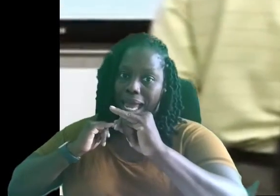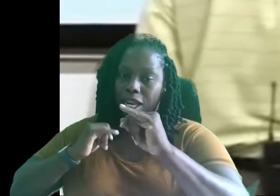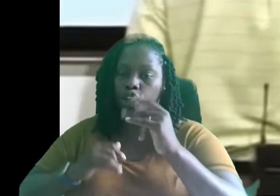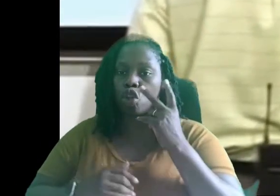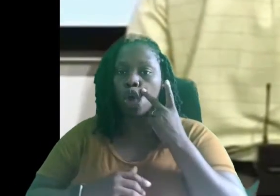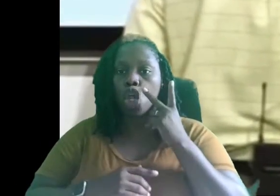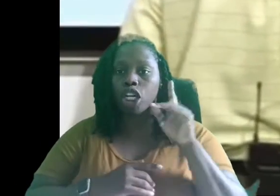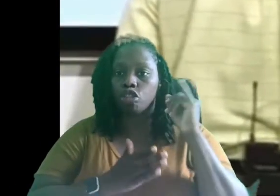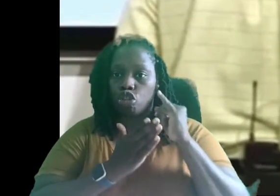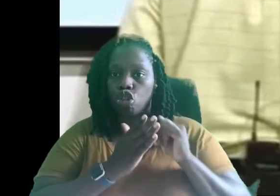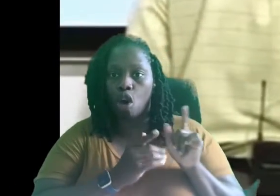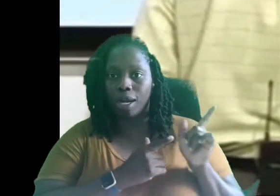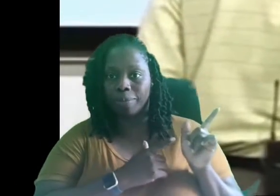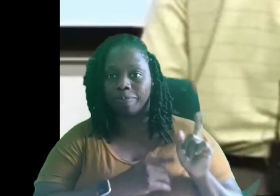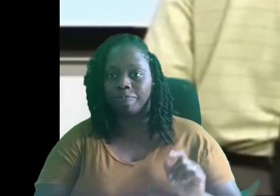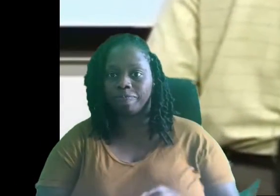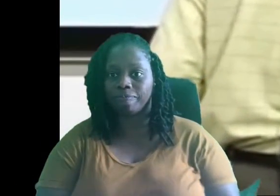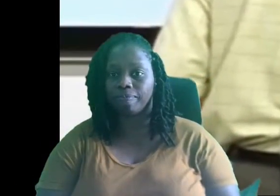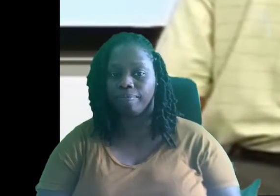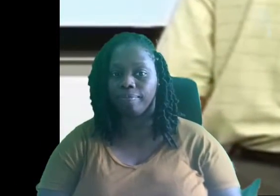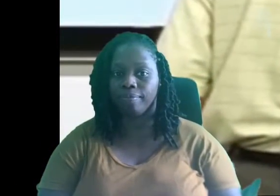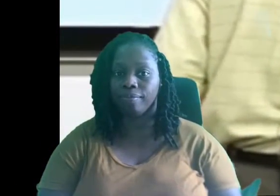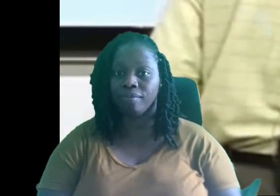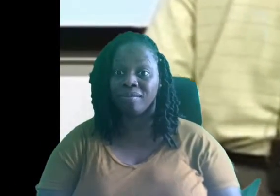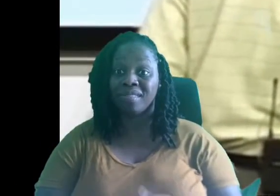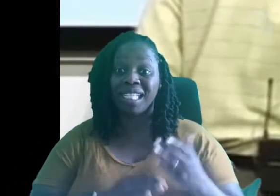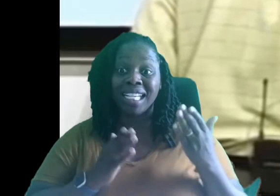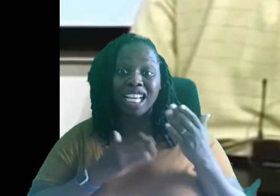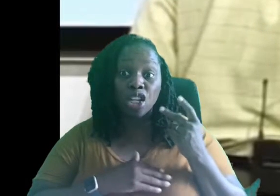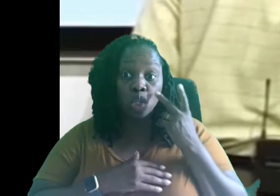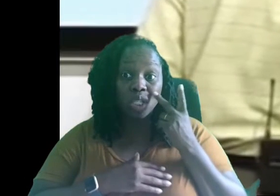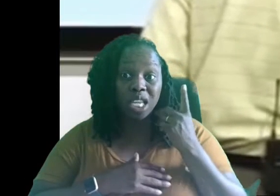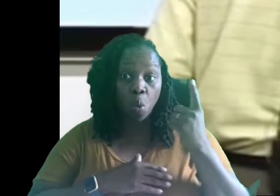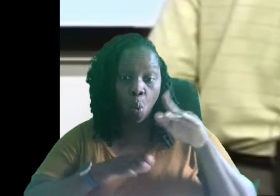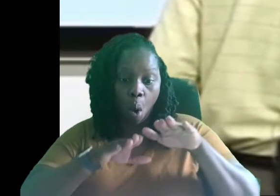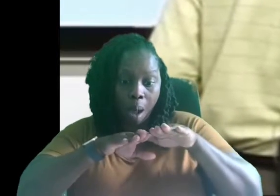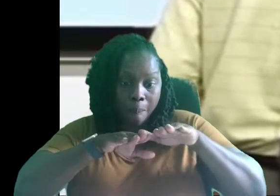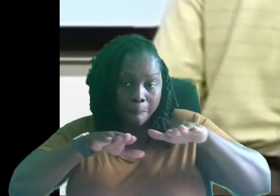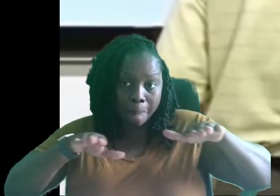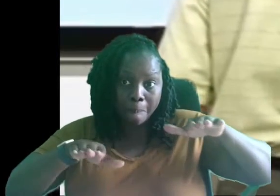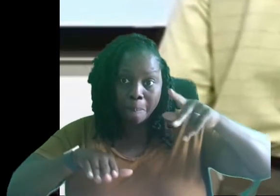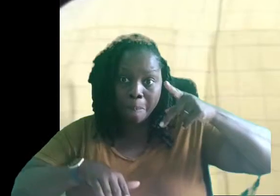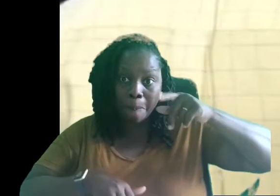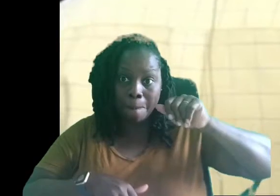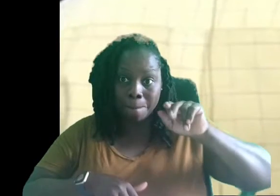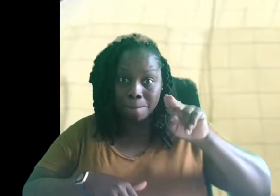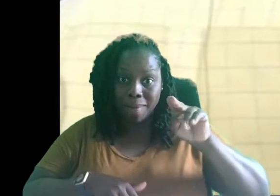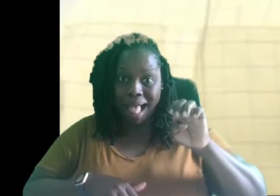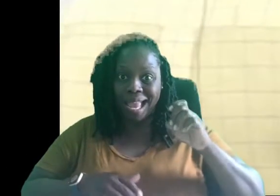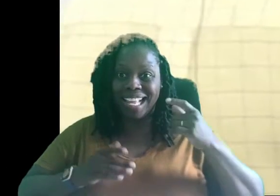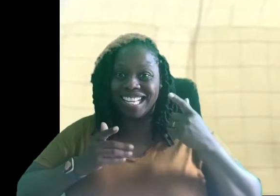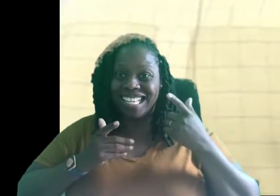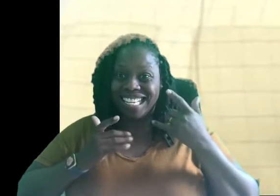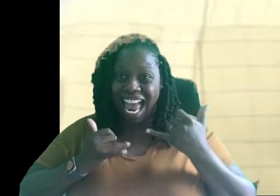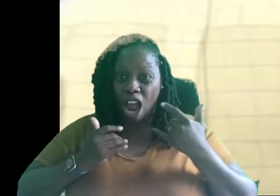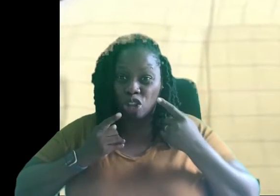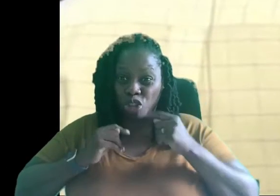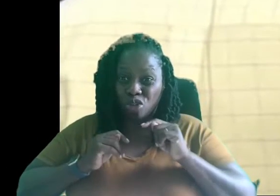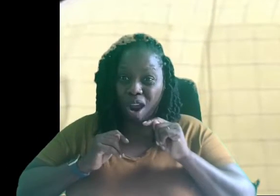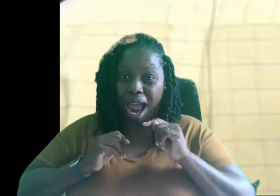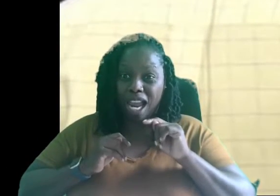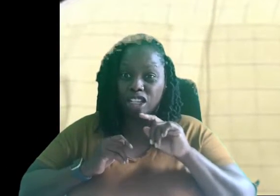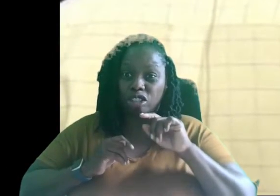In perspective, here is one plane. And now I'm going to try to draw